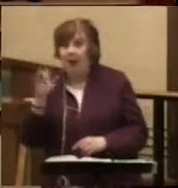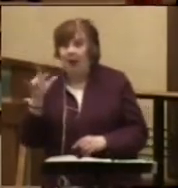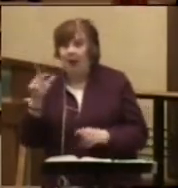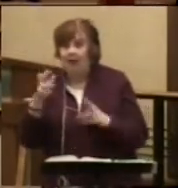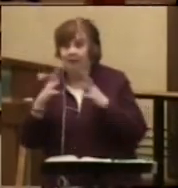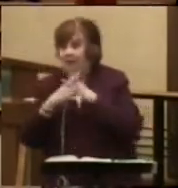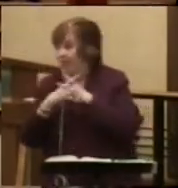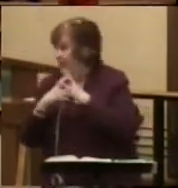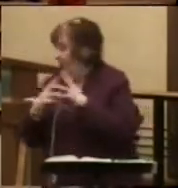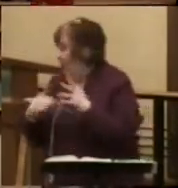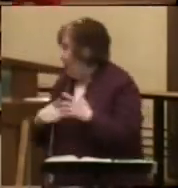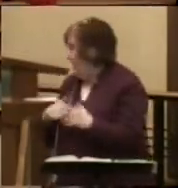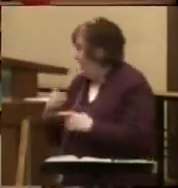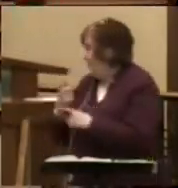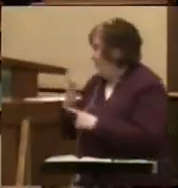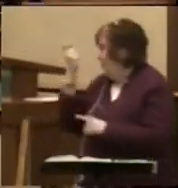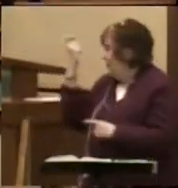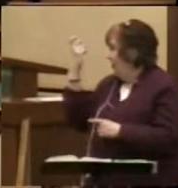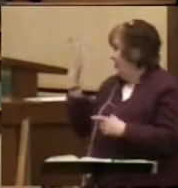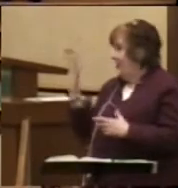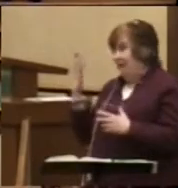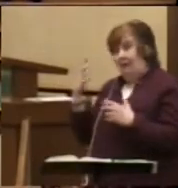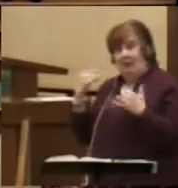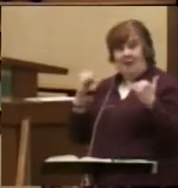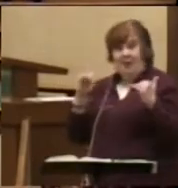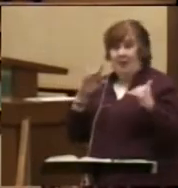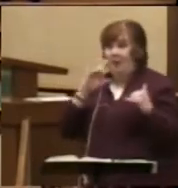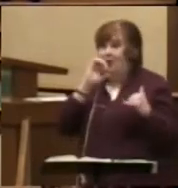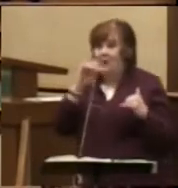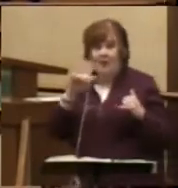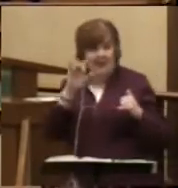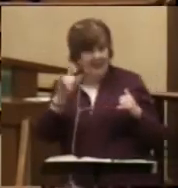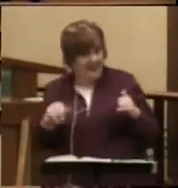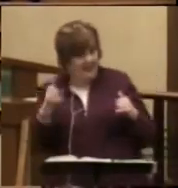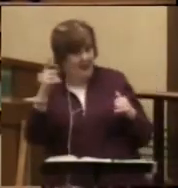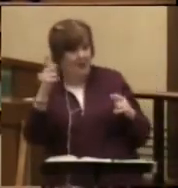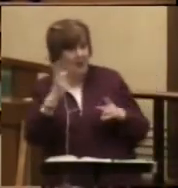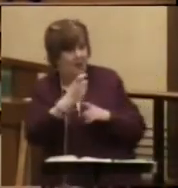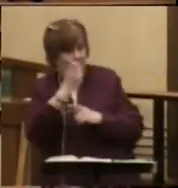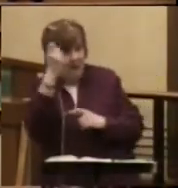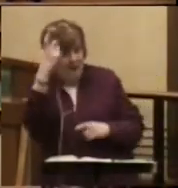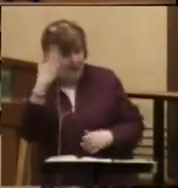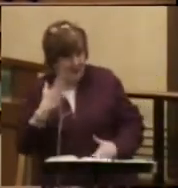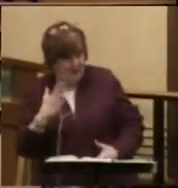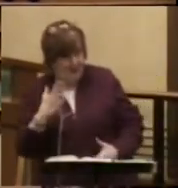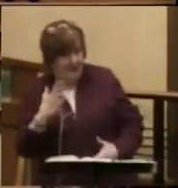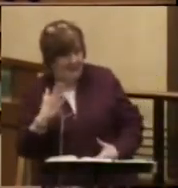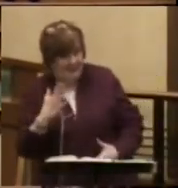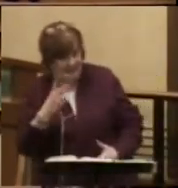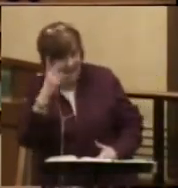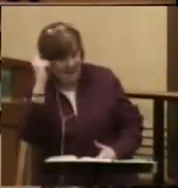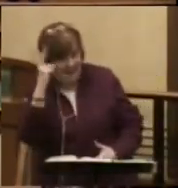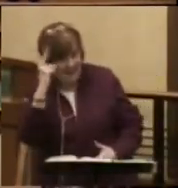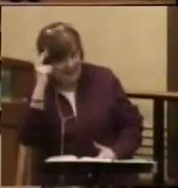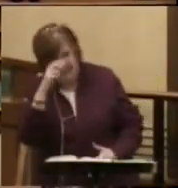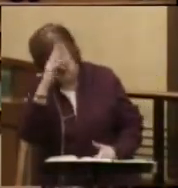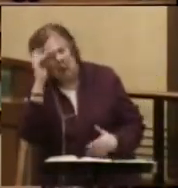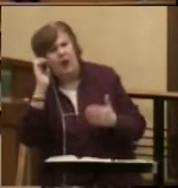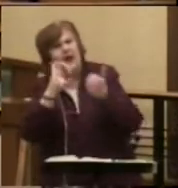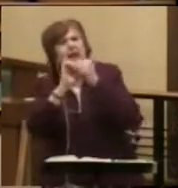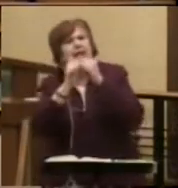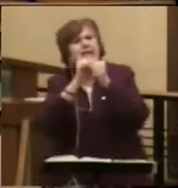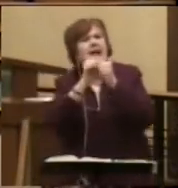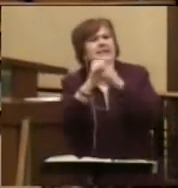winners right here. Whether they play or they don't, these are the winners. So we're going to have a little contest